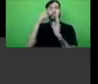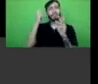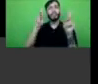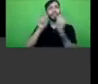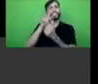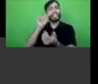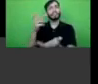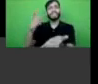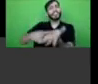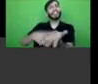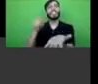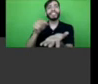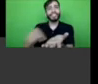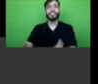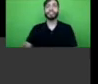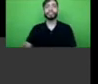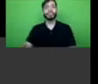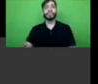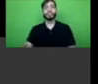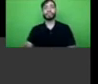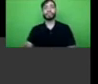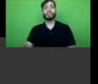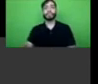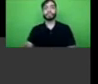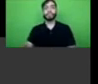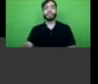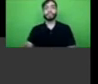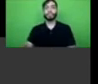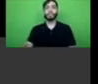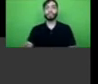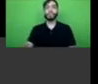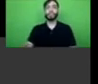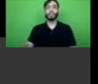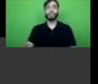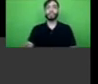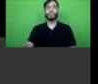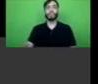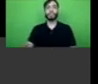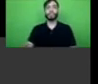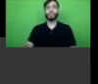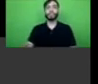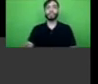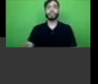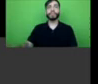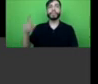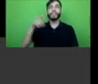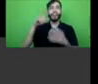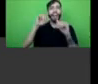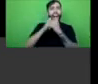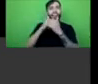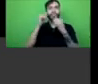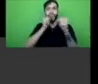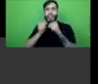destigmatize disability and can help us better advocate for Black people with